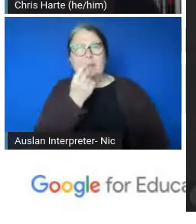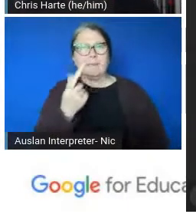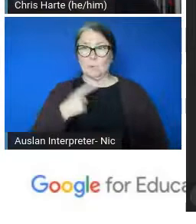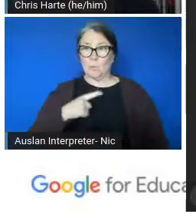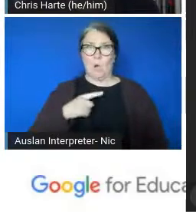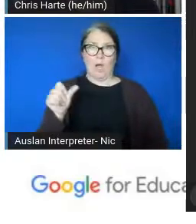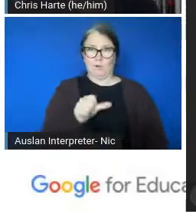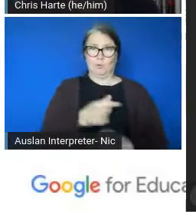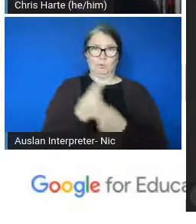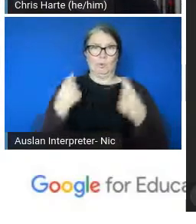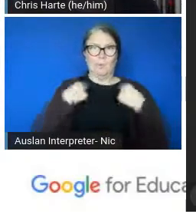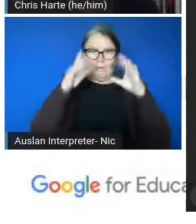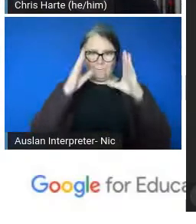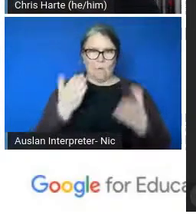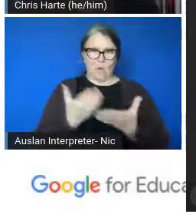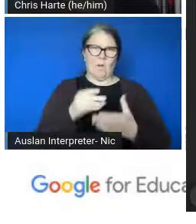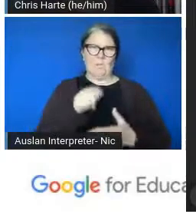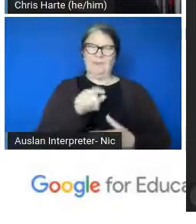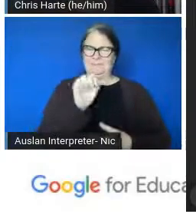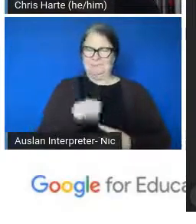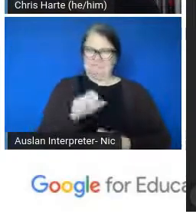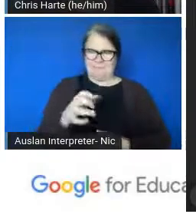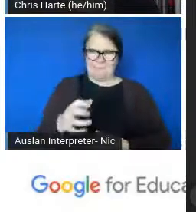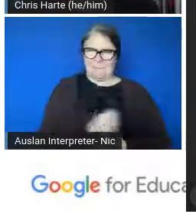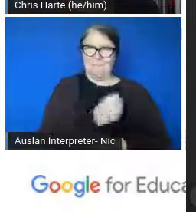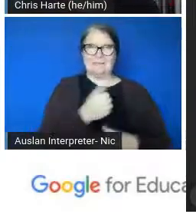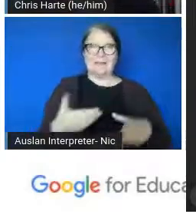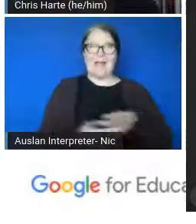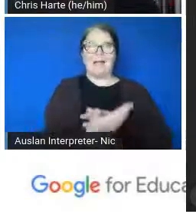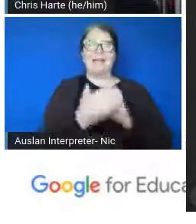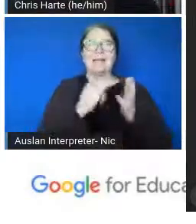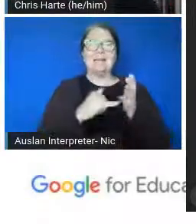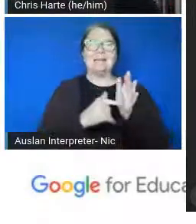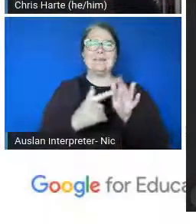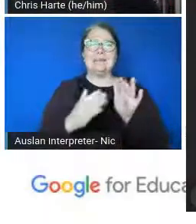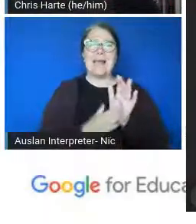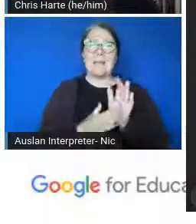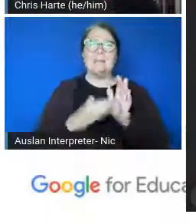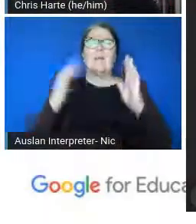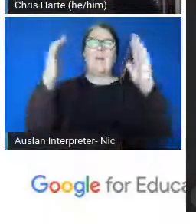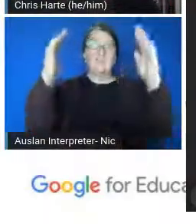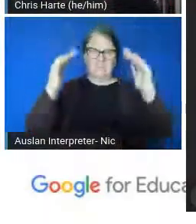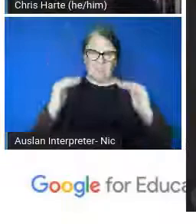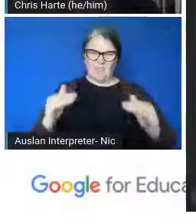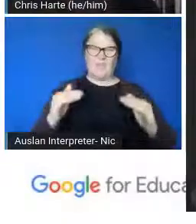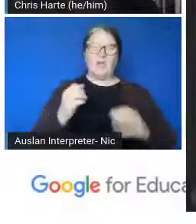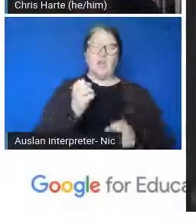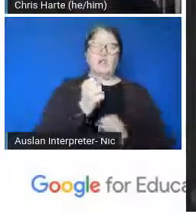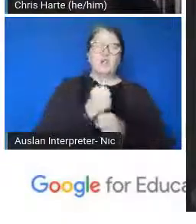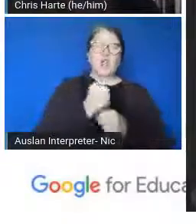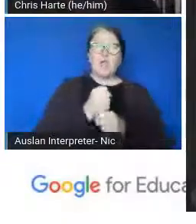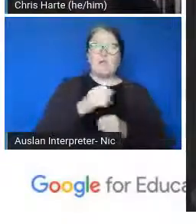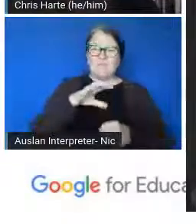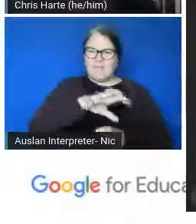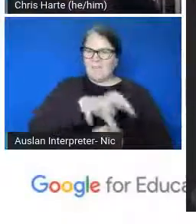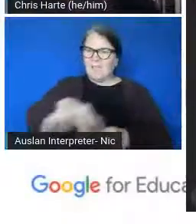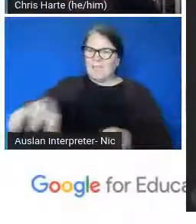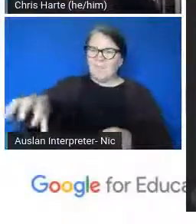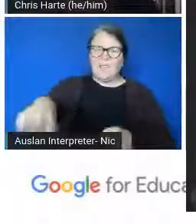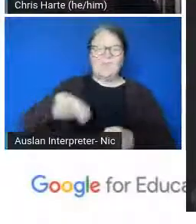be tackling that within STEM. And then geography, intercultural capability, health and